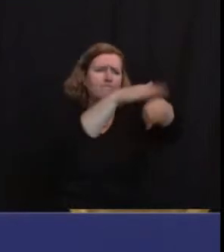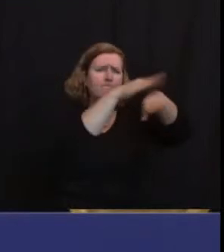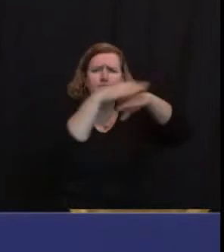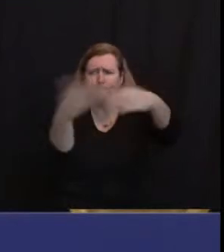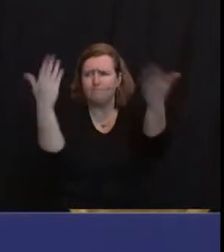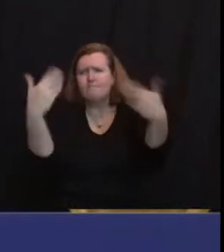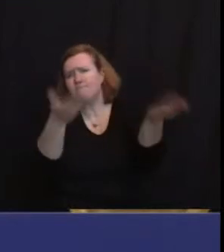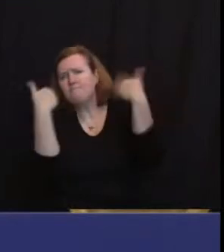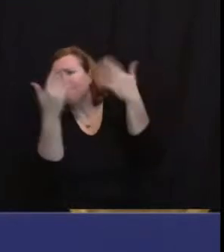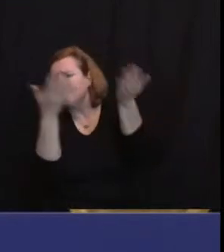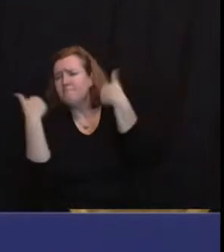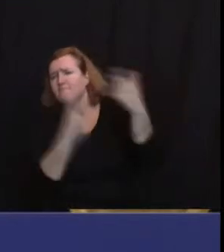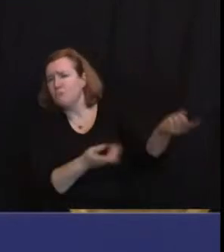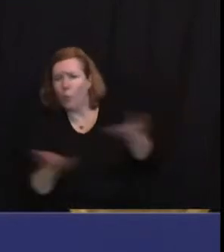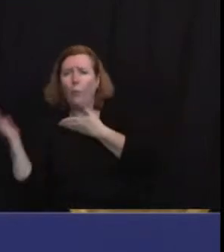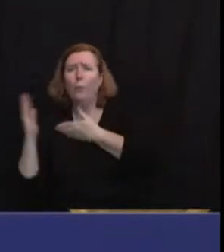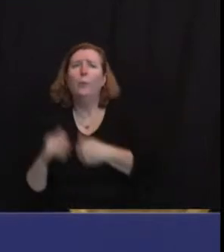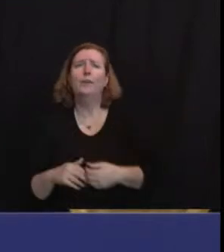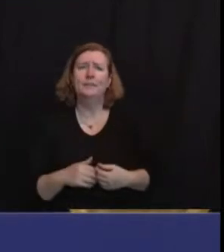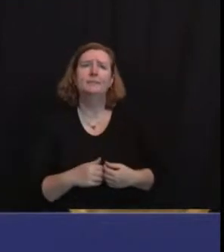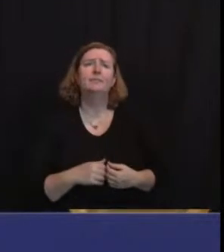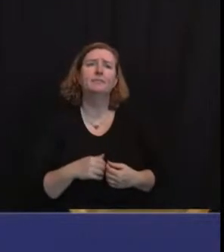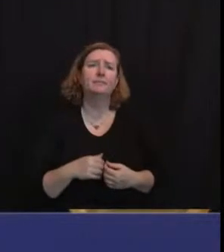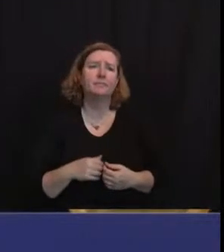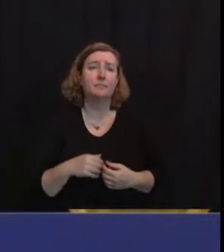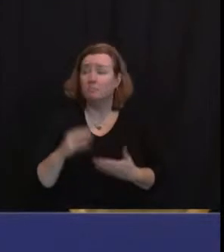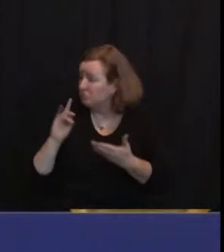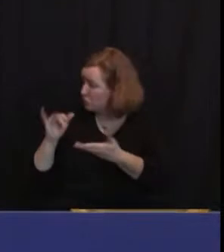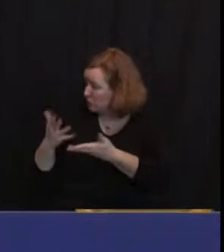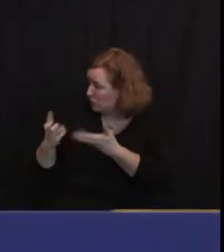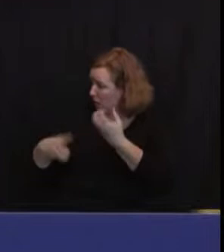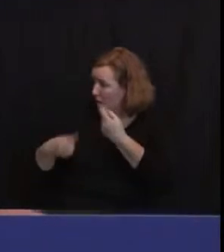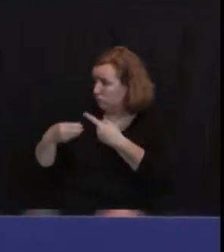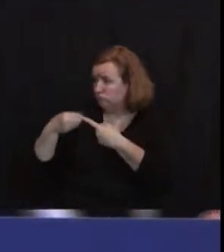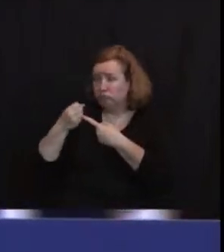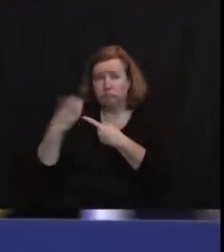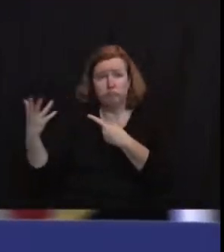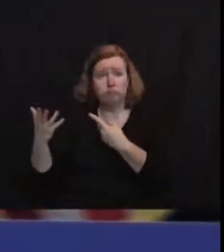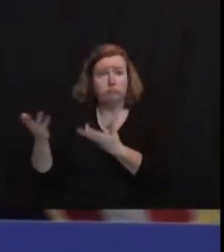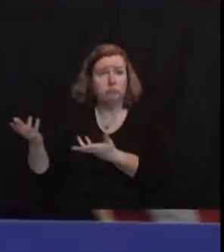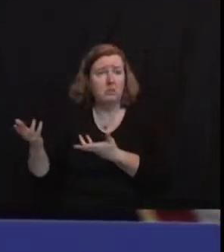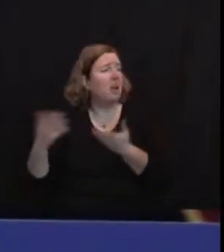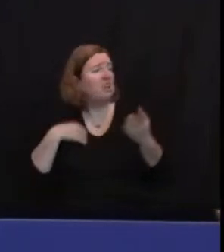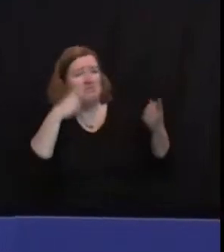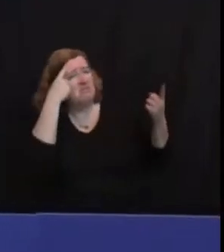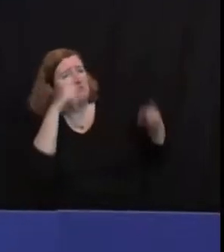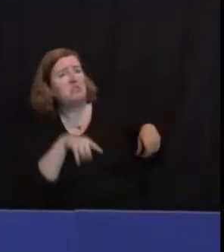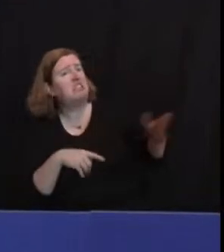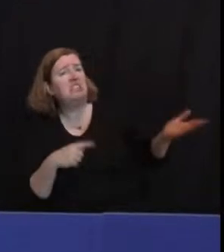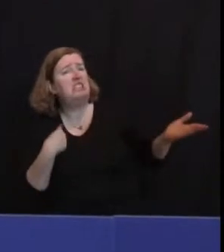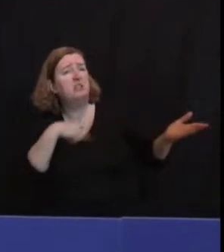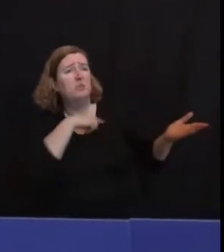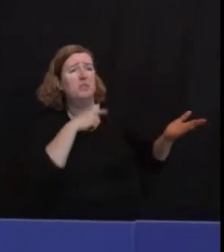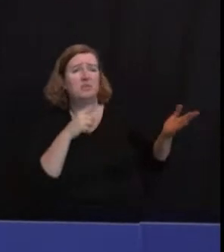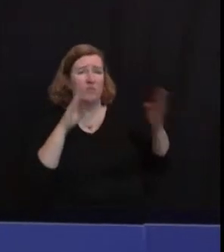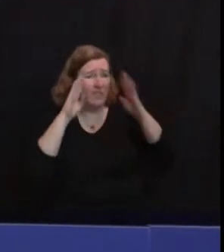it's a multi-pronged effort. But anything you want to add to that, Judy? I couldn't agree more. It's really focus